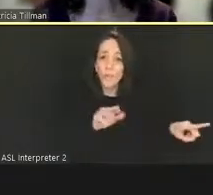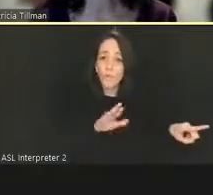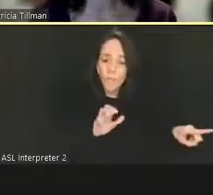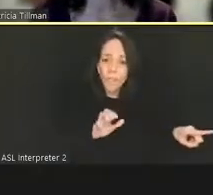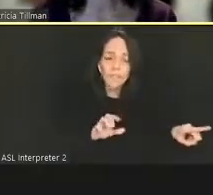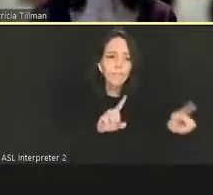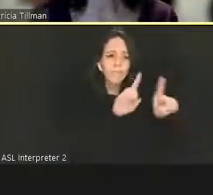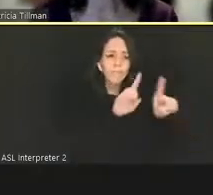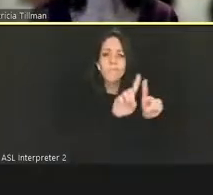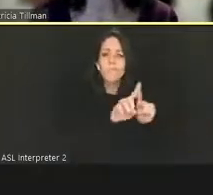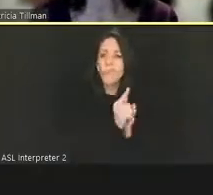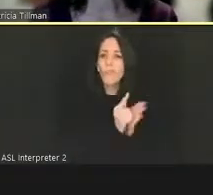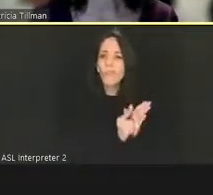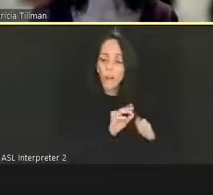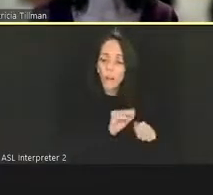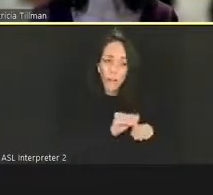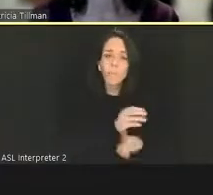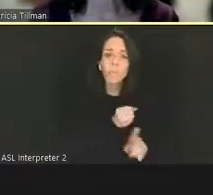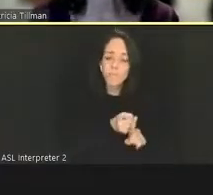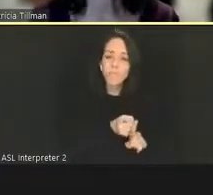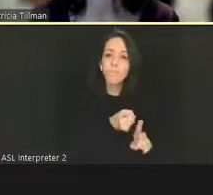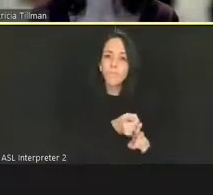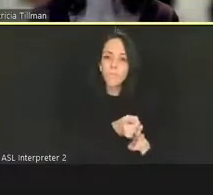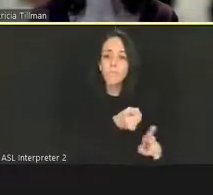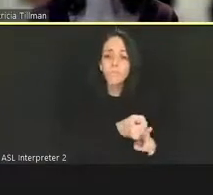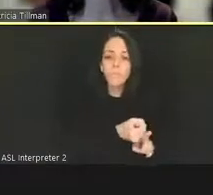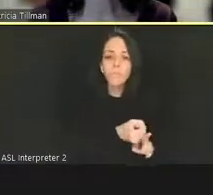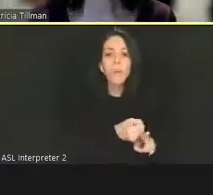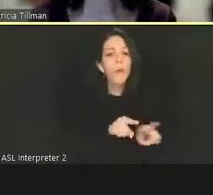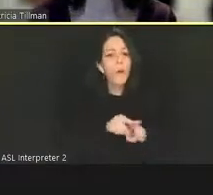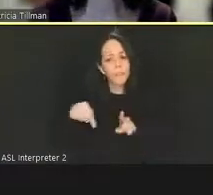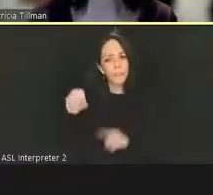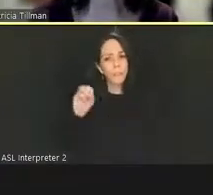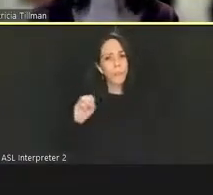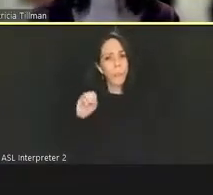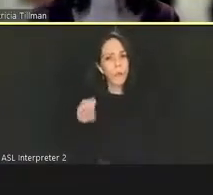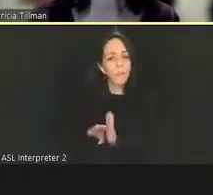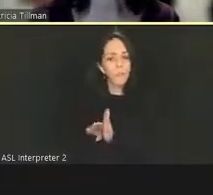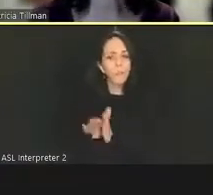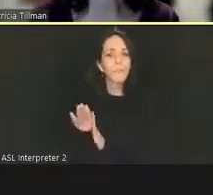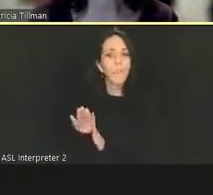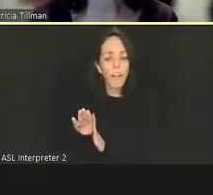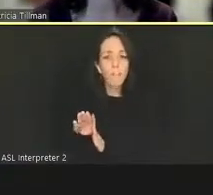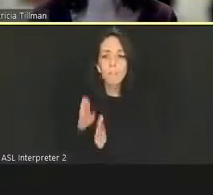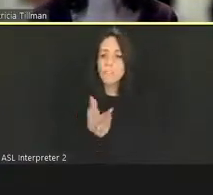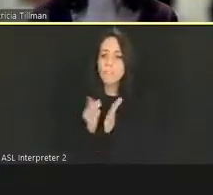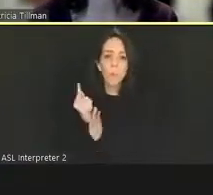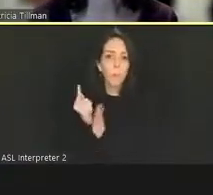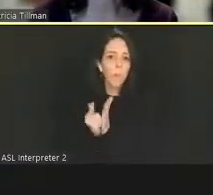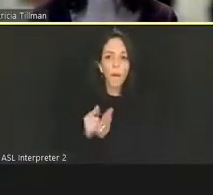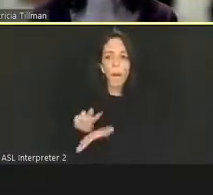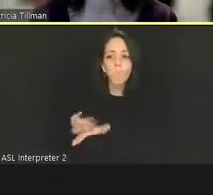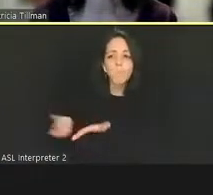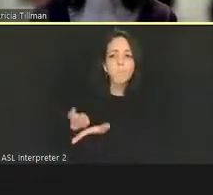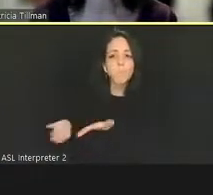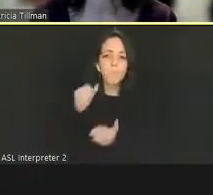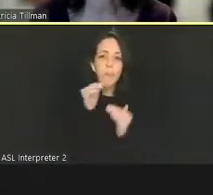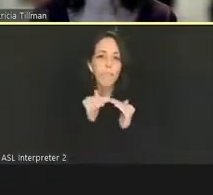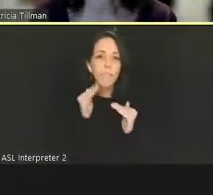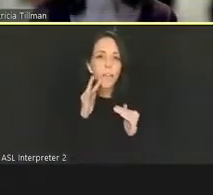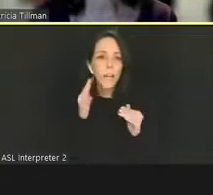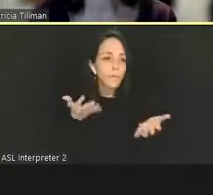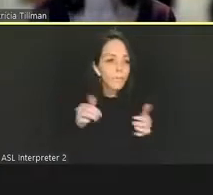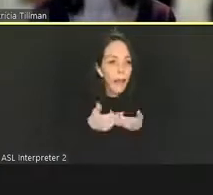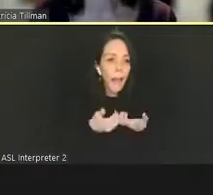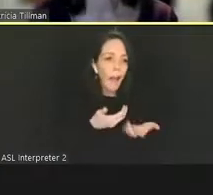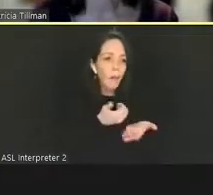laws, and even from the creation of Oregon with exclusion laws and unfair treatment of